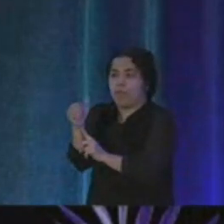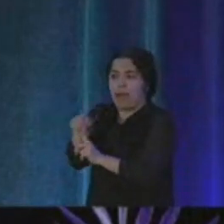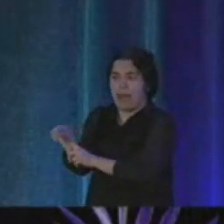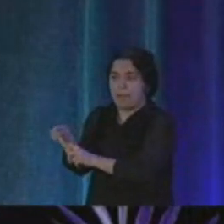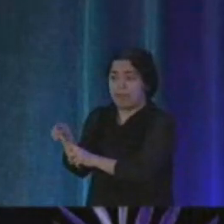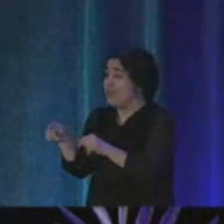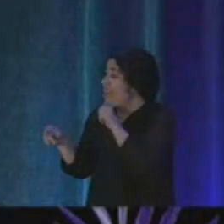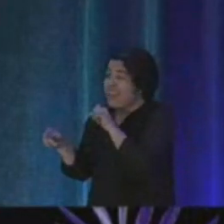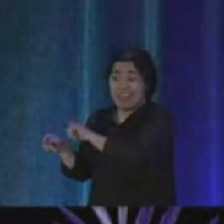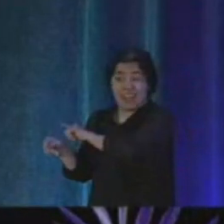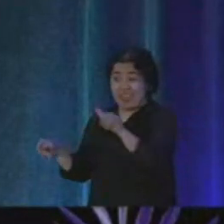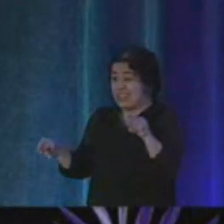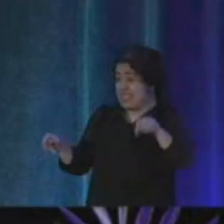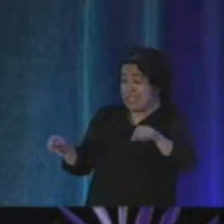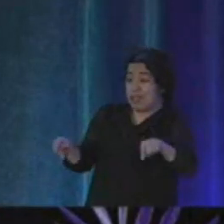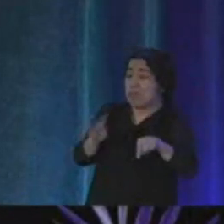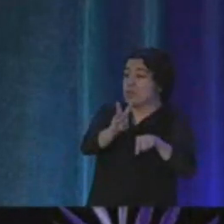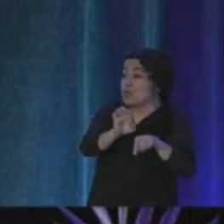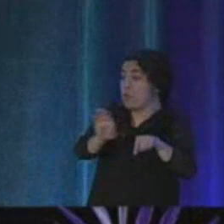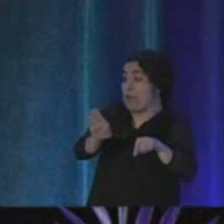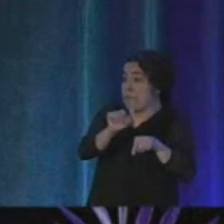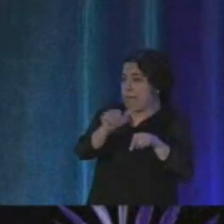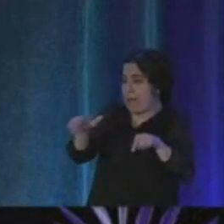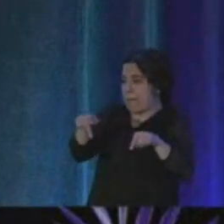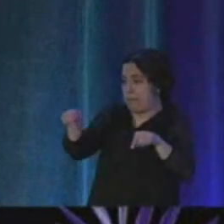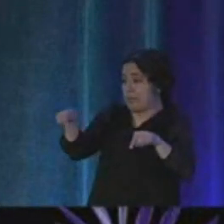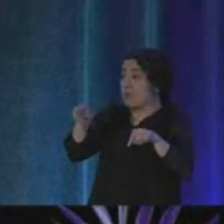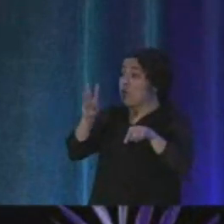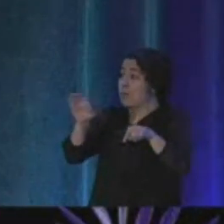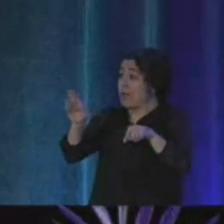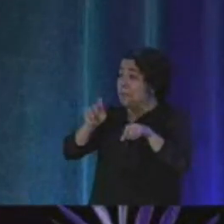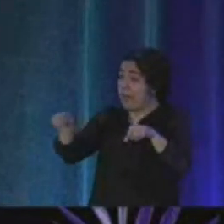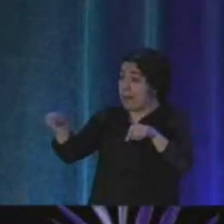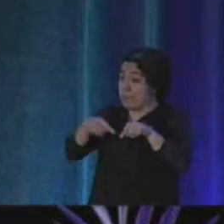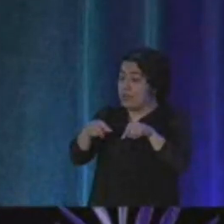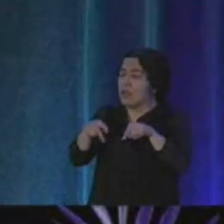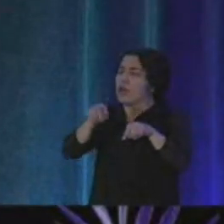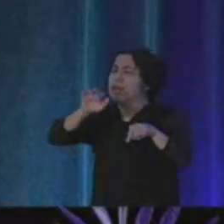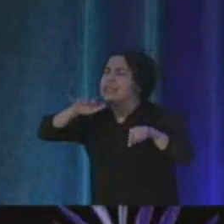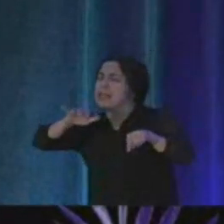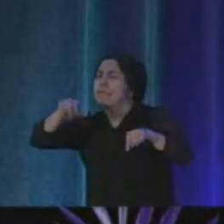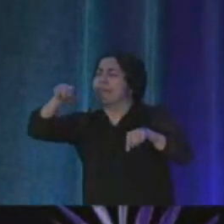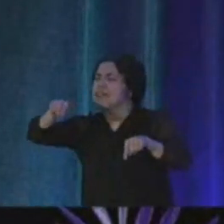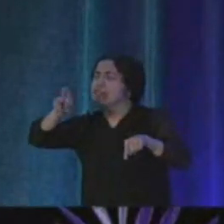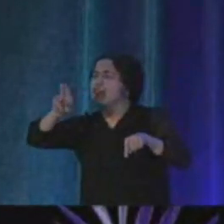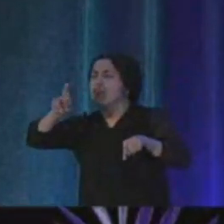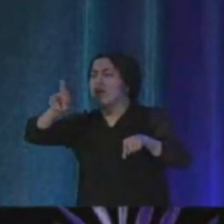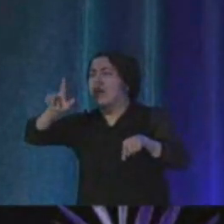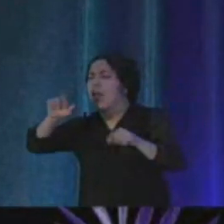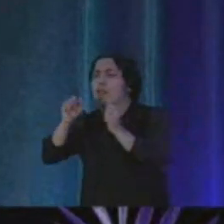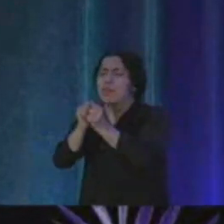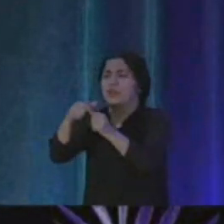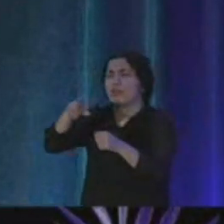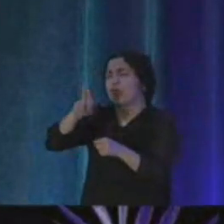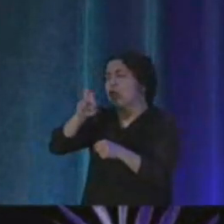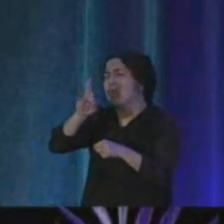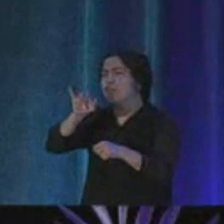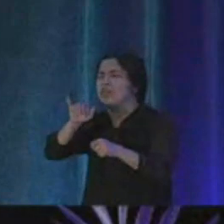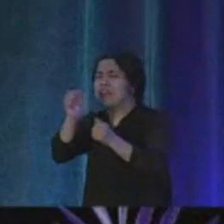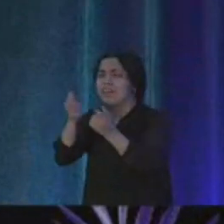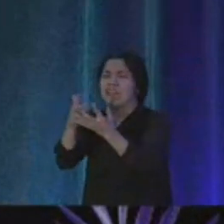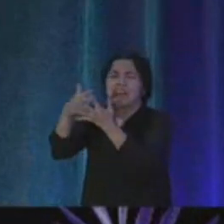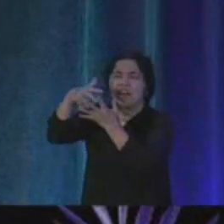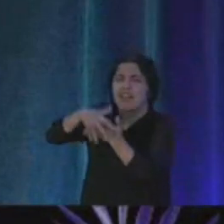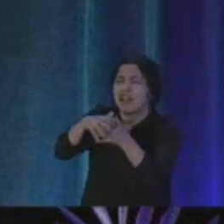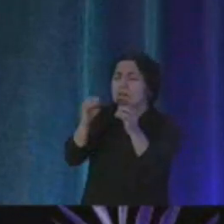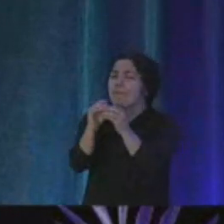unlike web apps where I can say like, go to this URL with query params and all of that embedded, it gets a